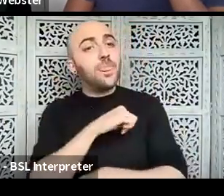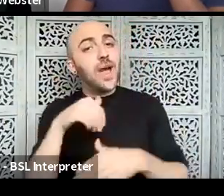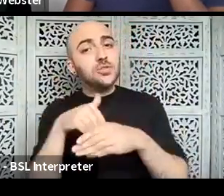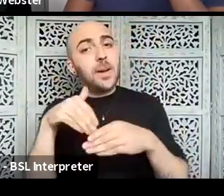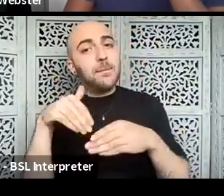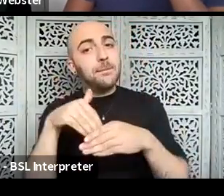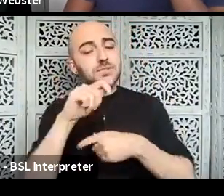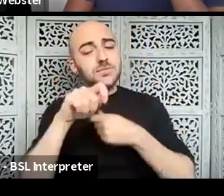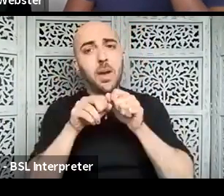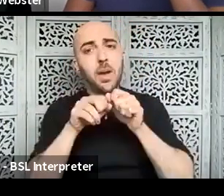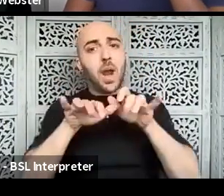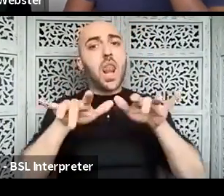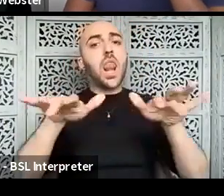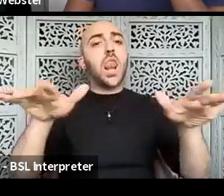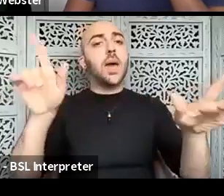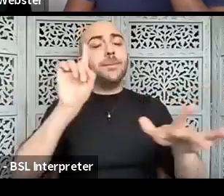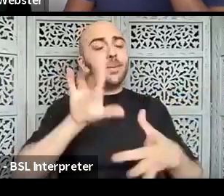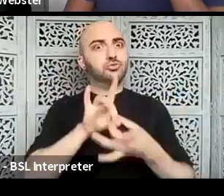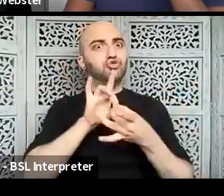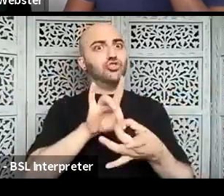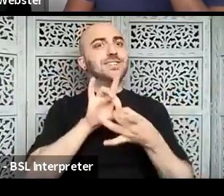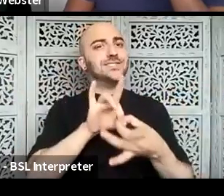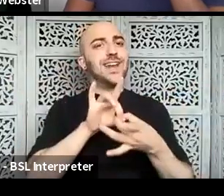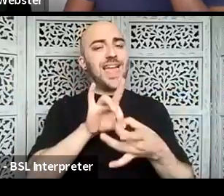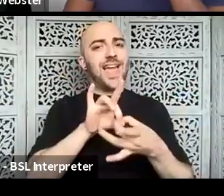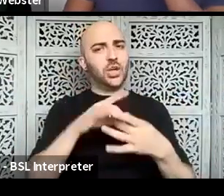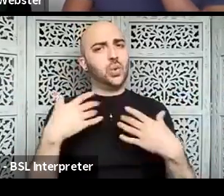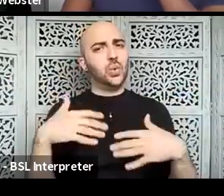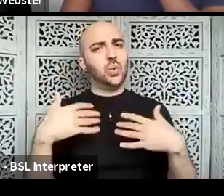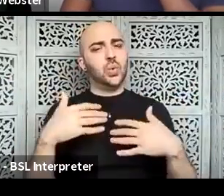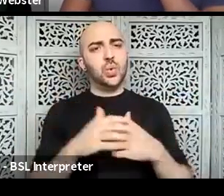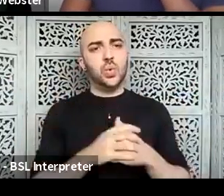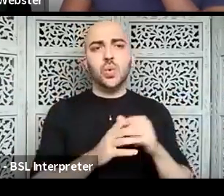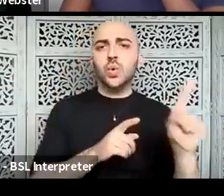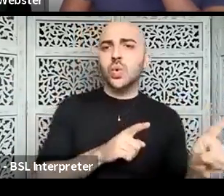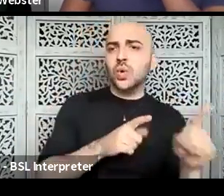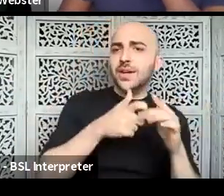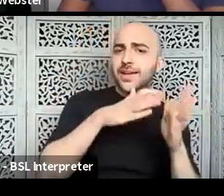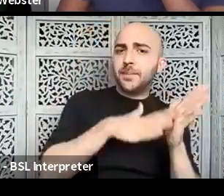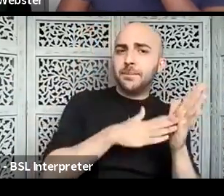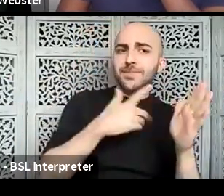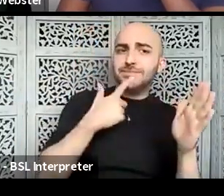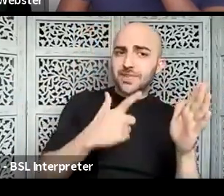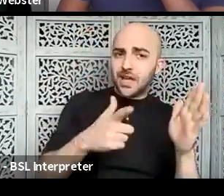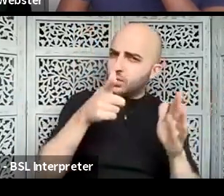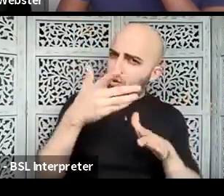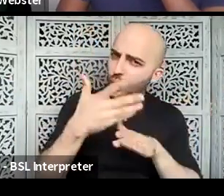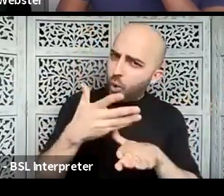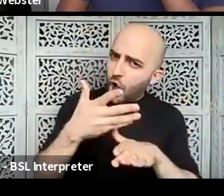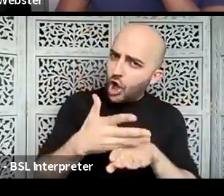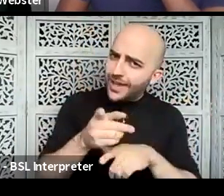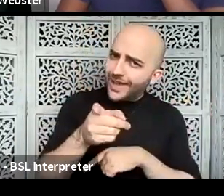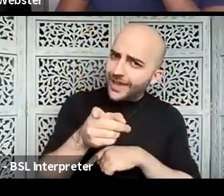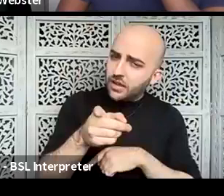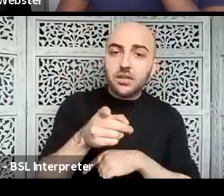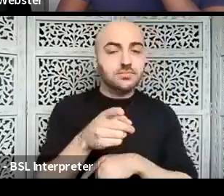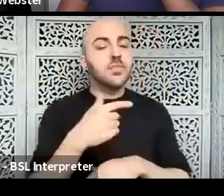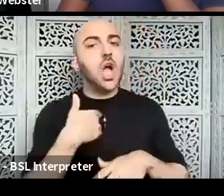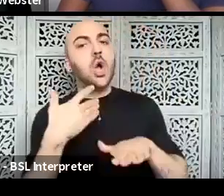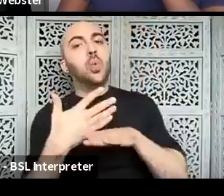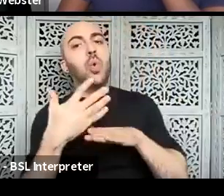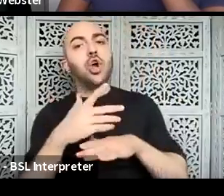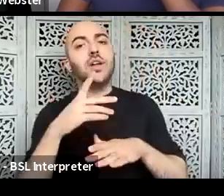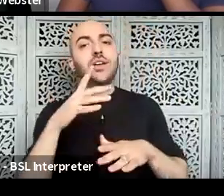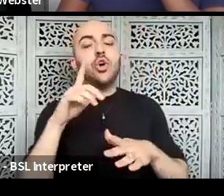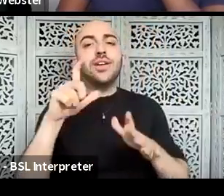clearly resonating in some way. Wow. So And were you working, Adeel, this time of year? I was, yeah. I was working on Catchphrase, which